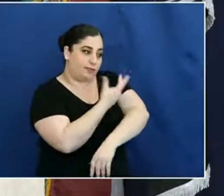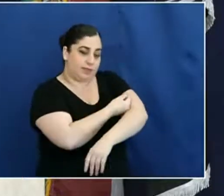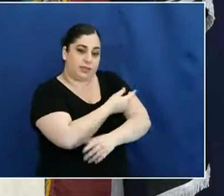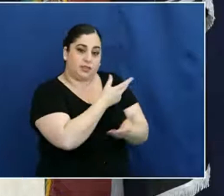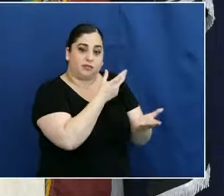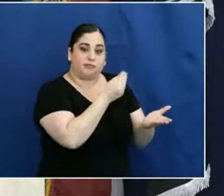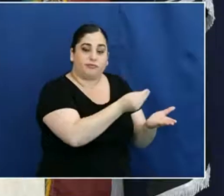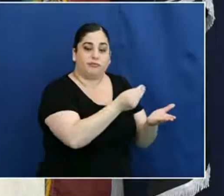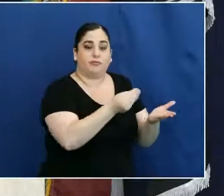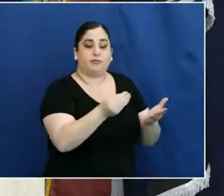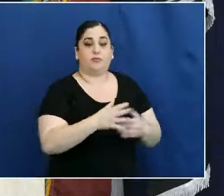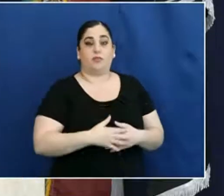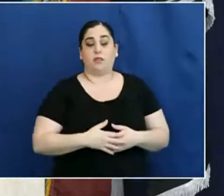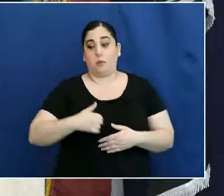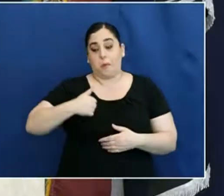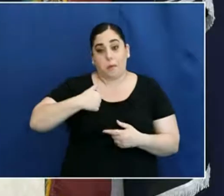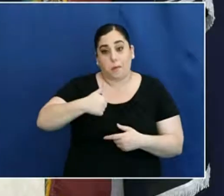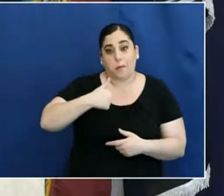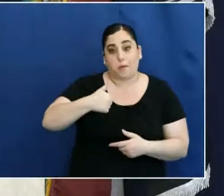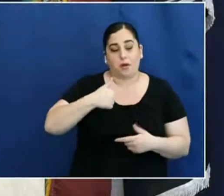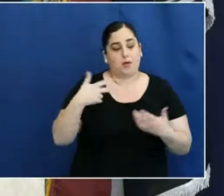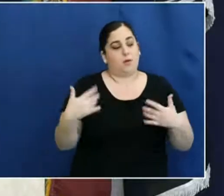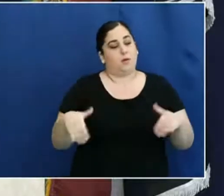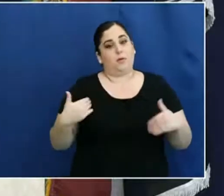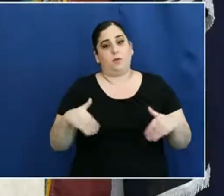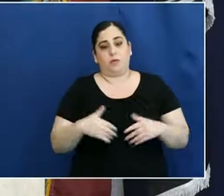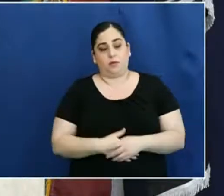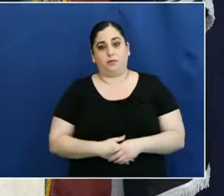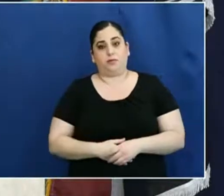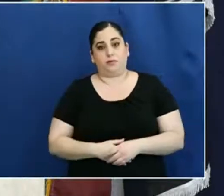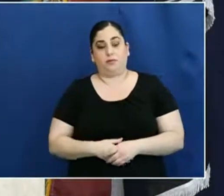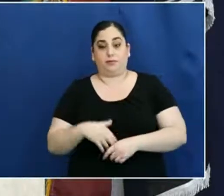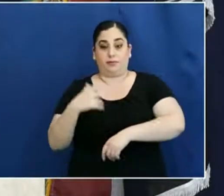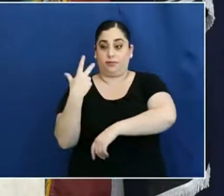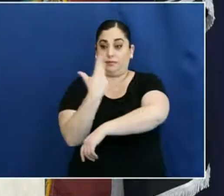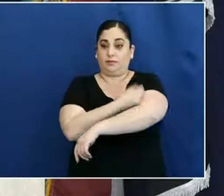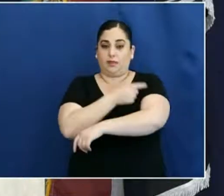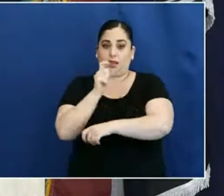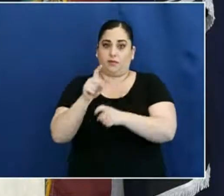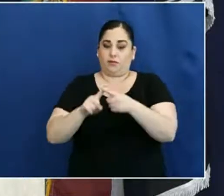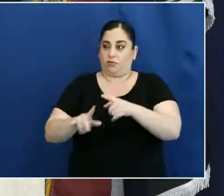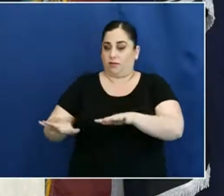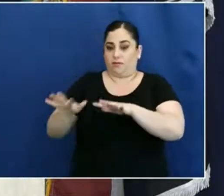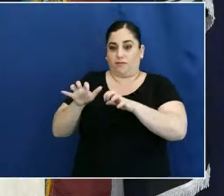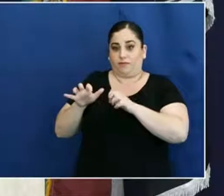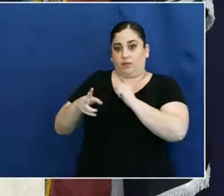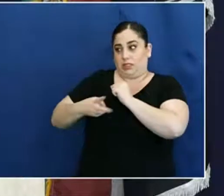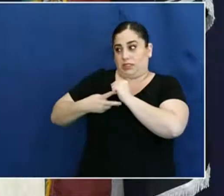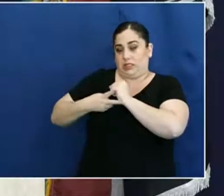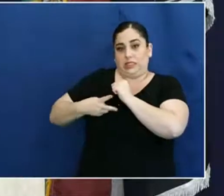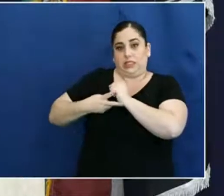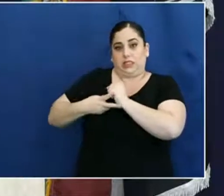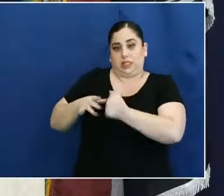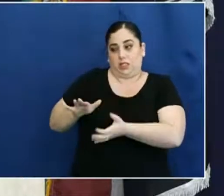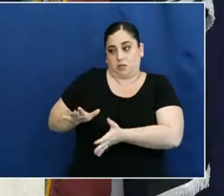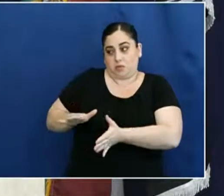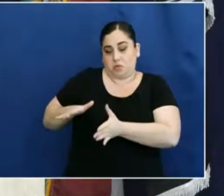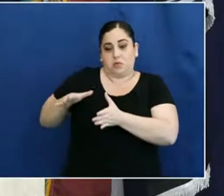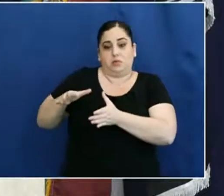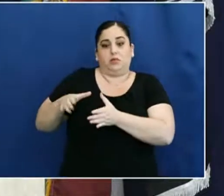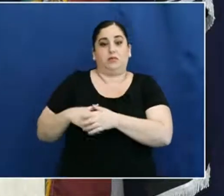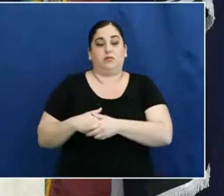what's required in terms of storage and availability, and a team, it often takes more than 1 hour to do one